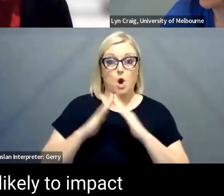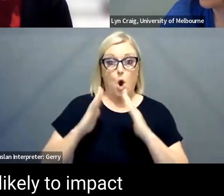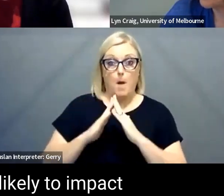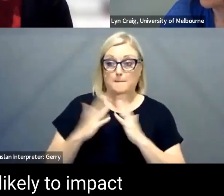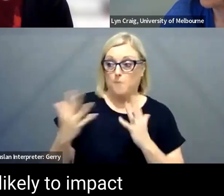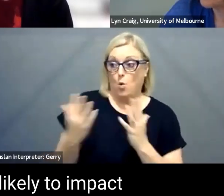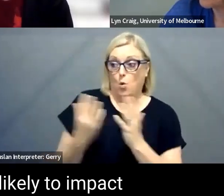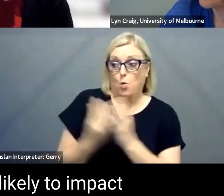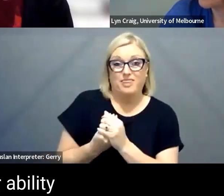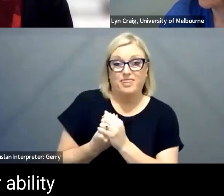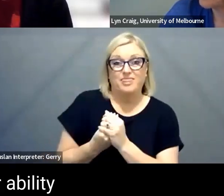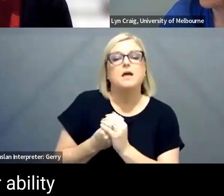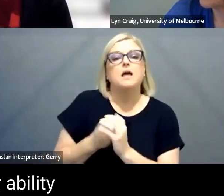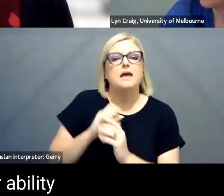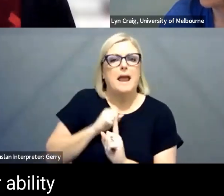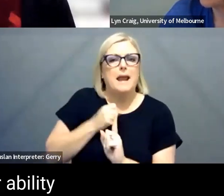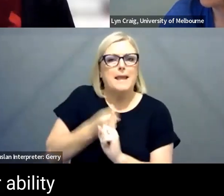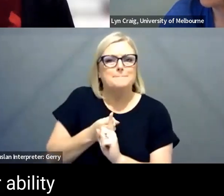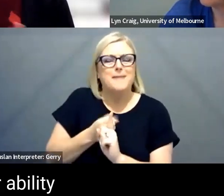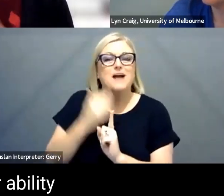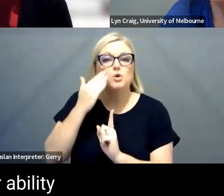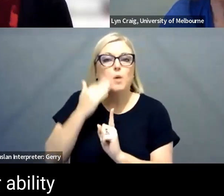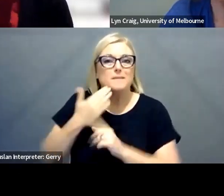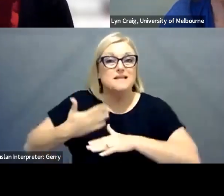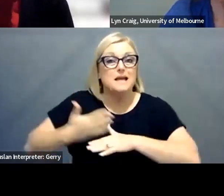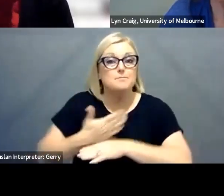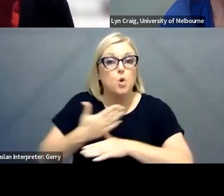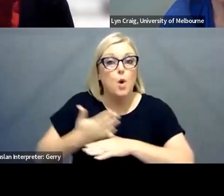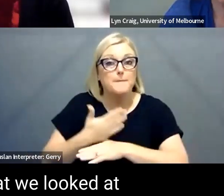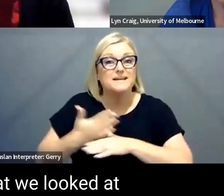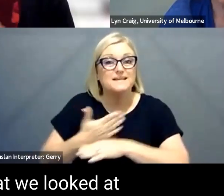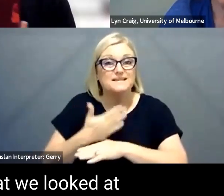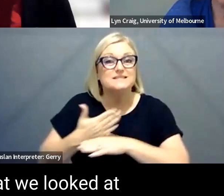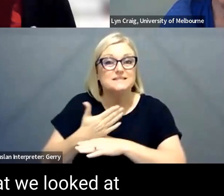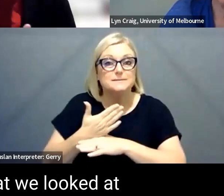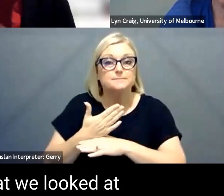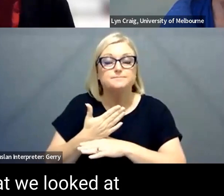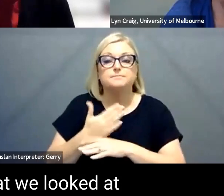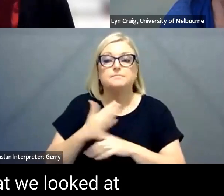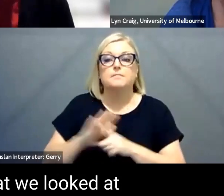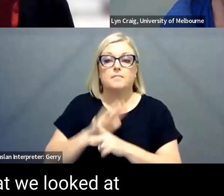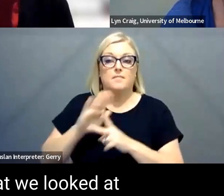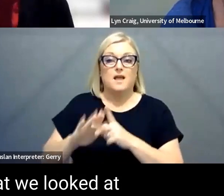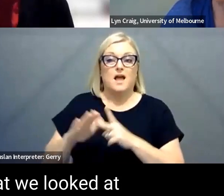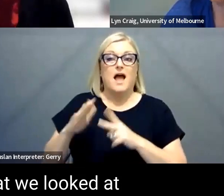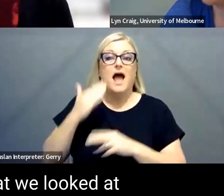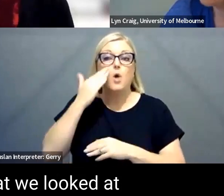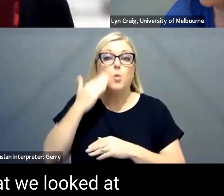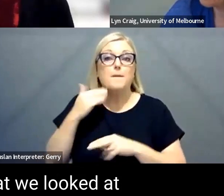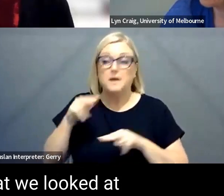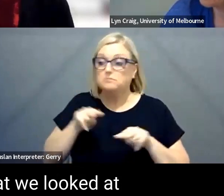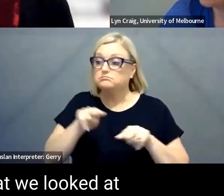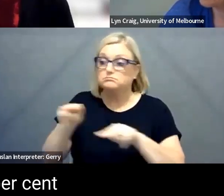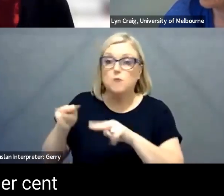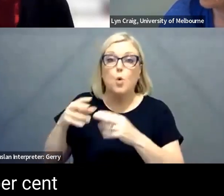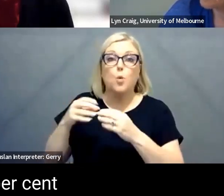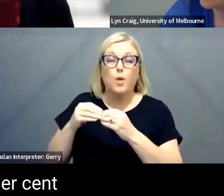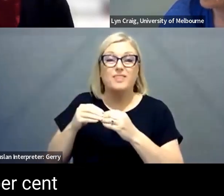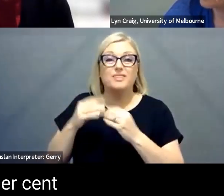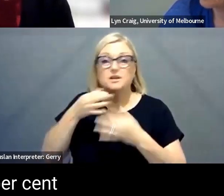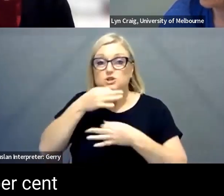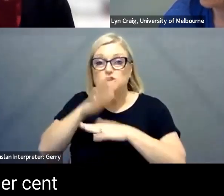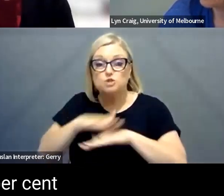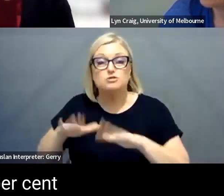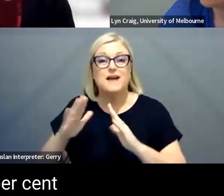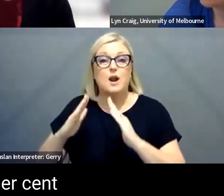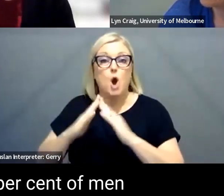the employment status of women and their ability to build resilience. Of all women that we looked at with dependent children at home, only 30%